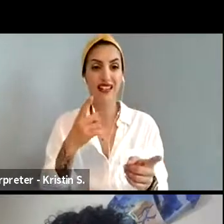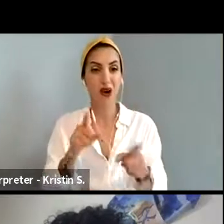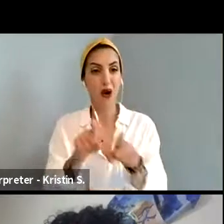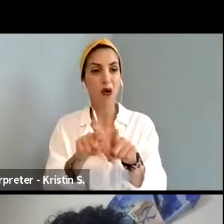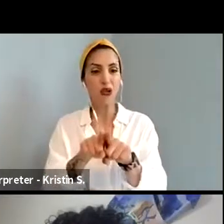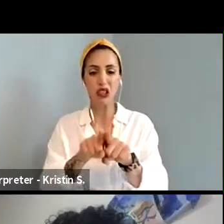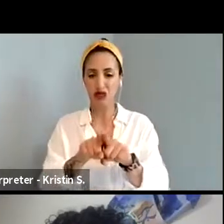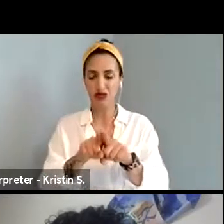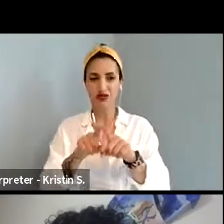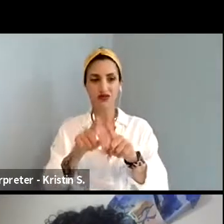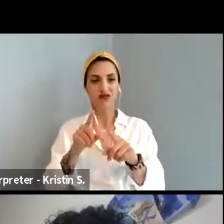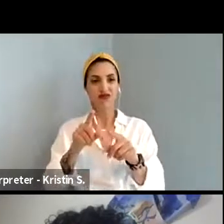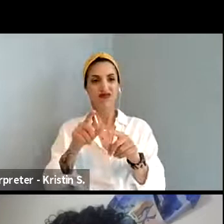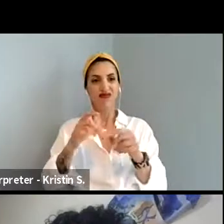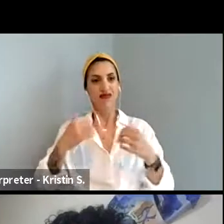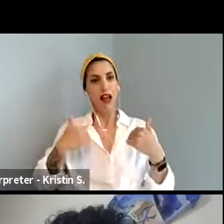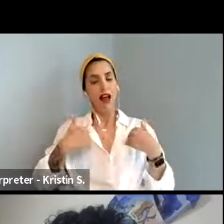internal,